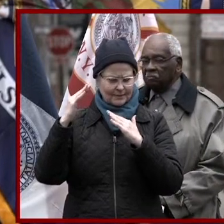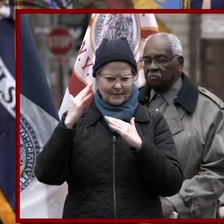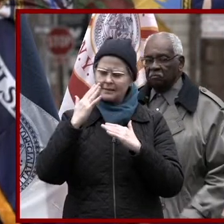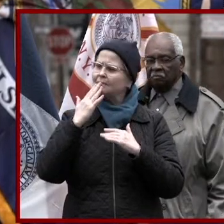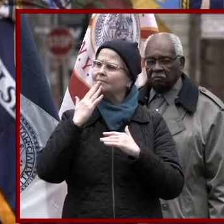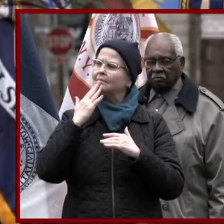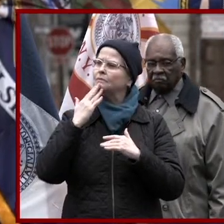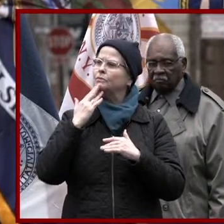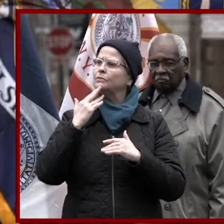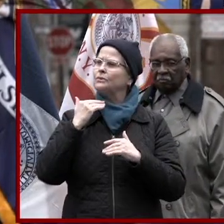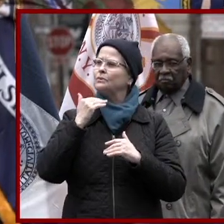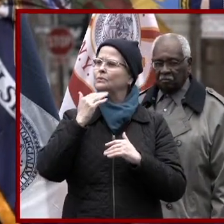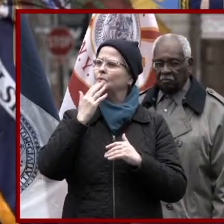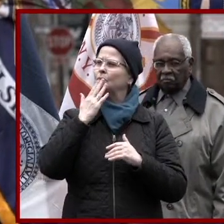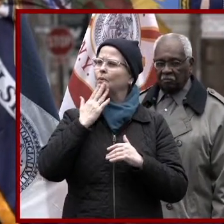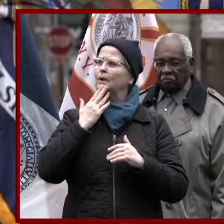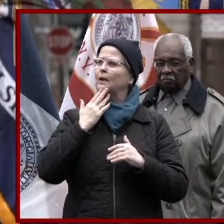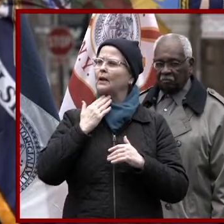how